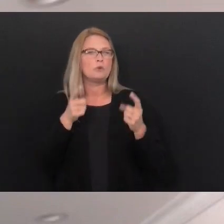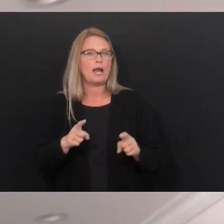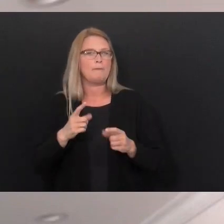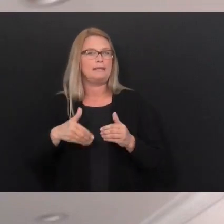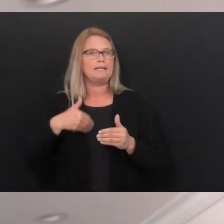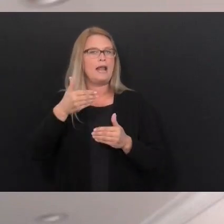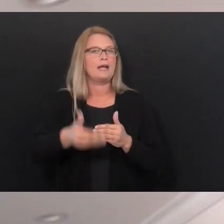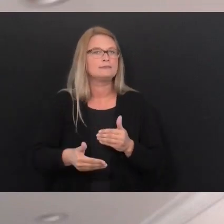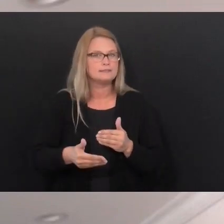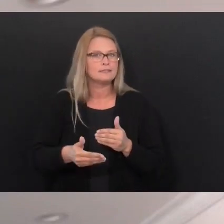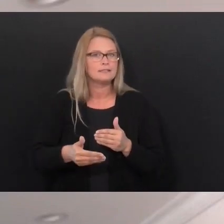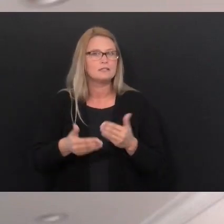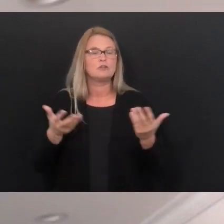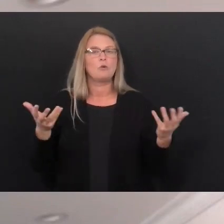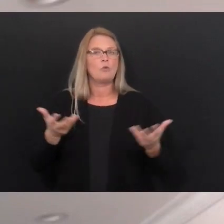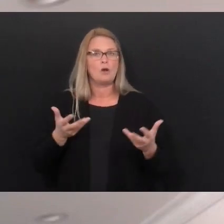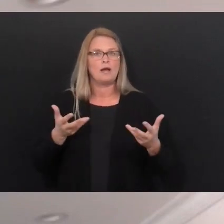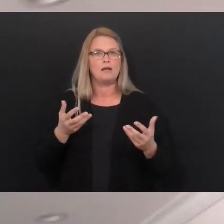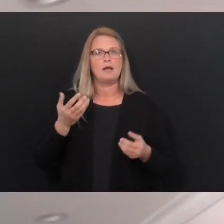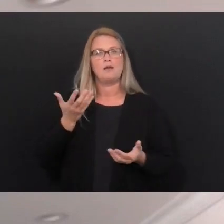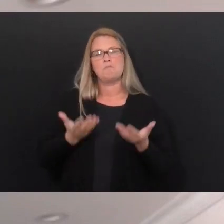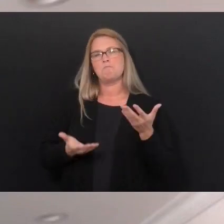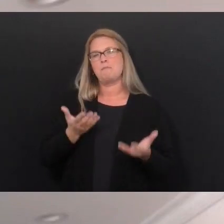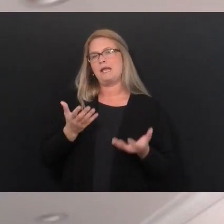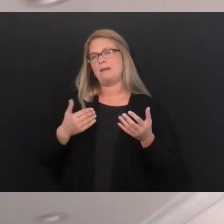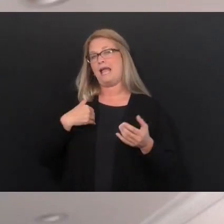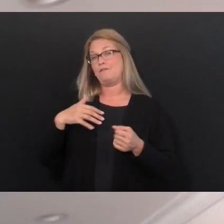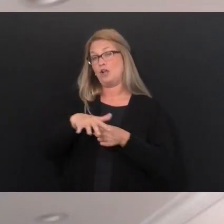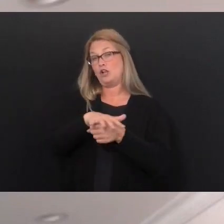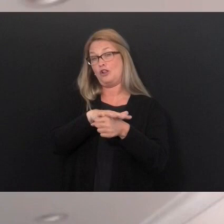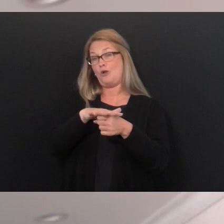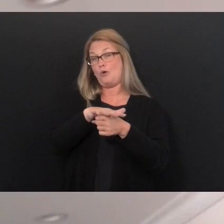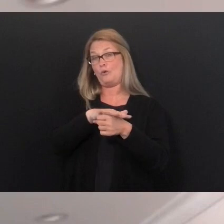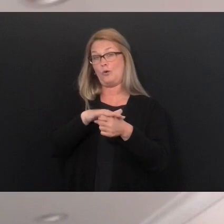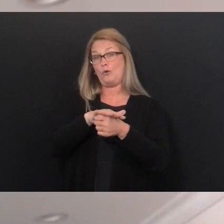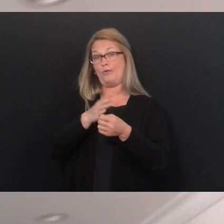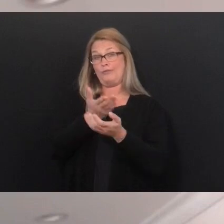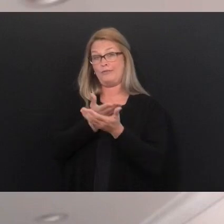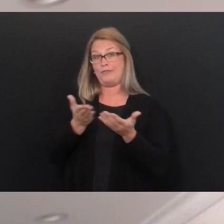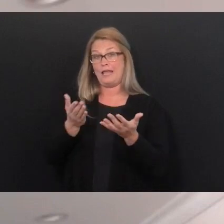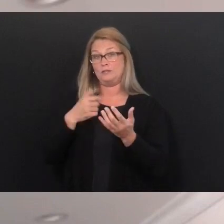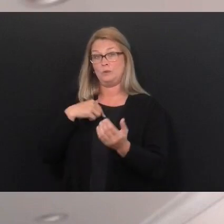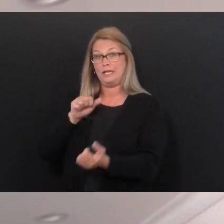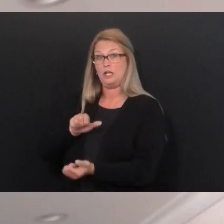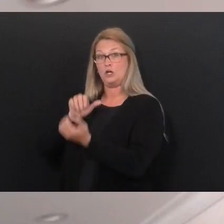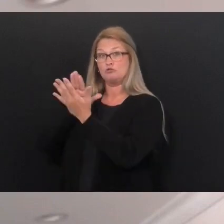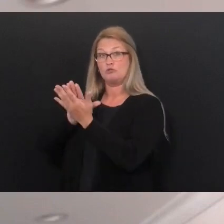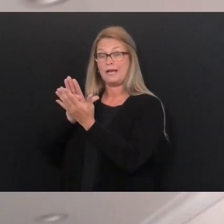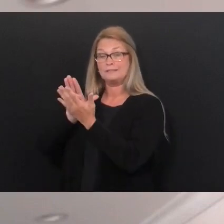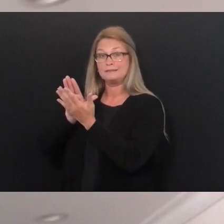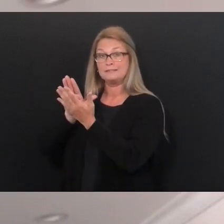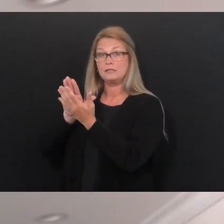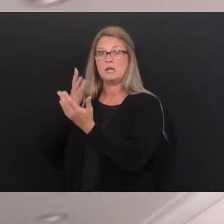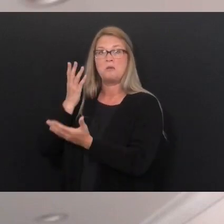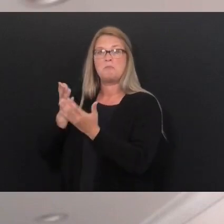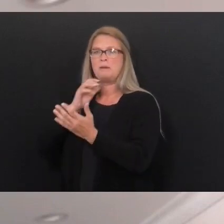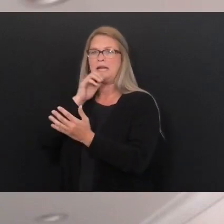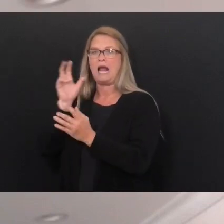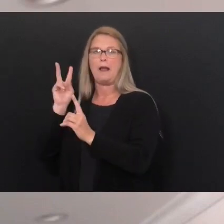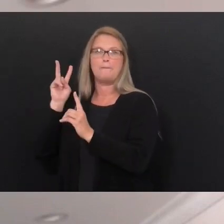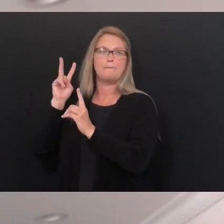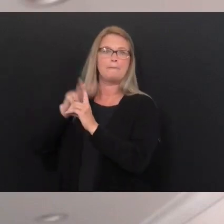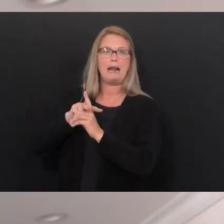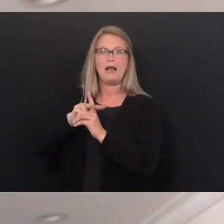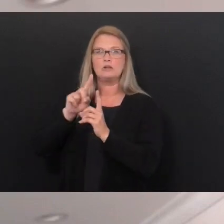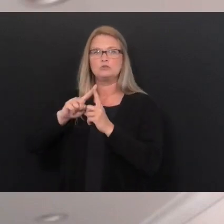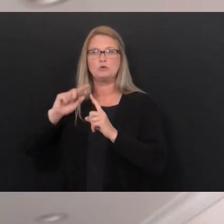phase is that there may be local issues that need to be dealt with in parts of the state that don't necessarily have to